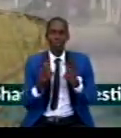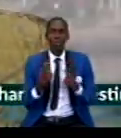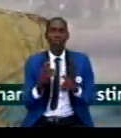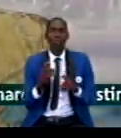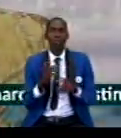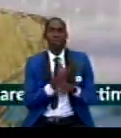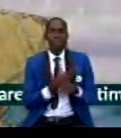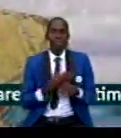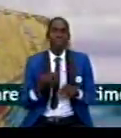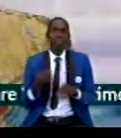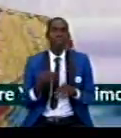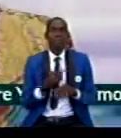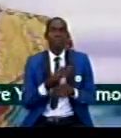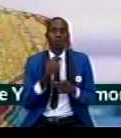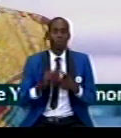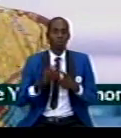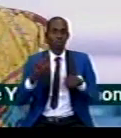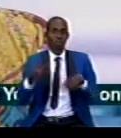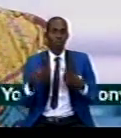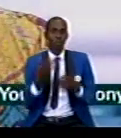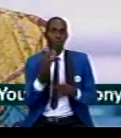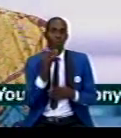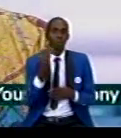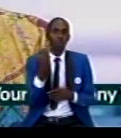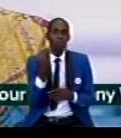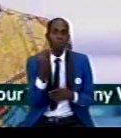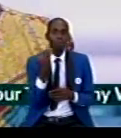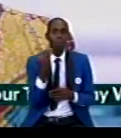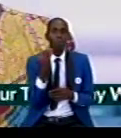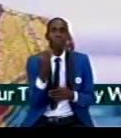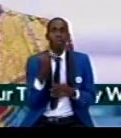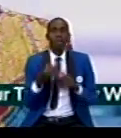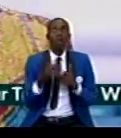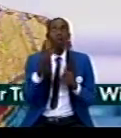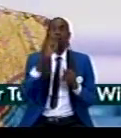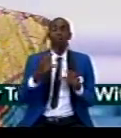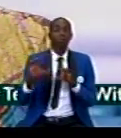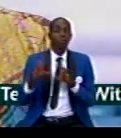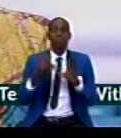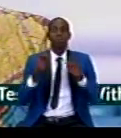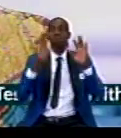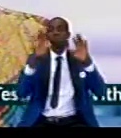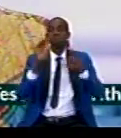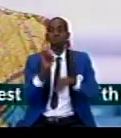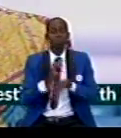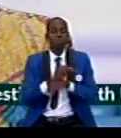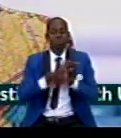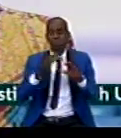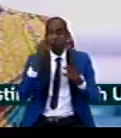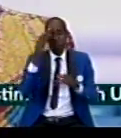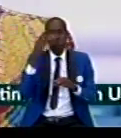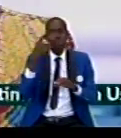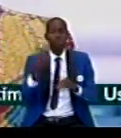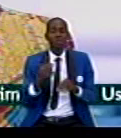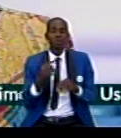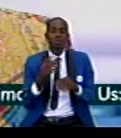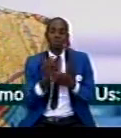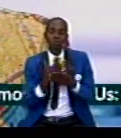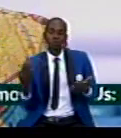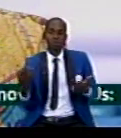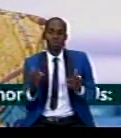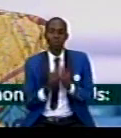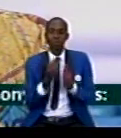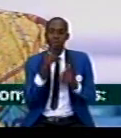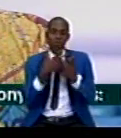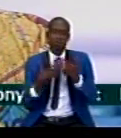God did the miracle, I cannot understand. The pus just dried up, the blood dried teeth. Today, the ear, no odor, very clean and